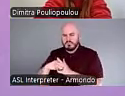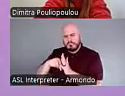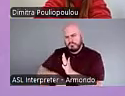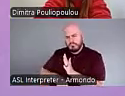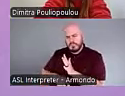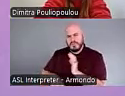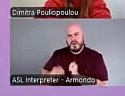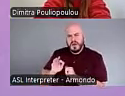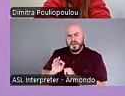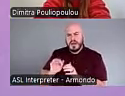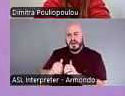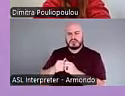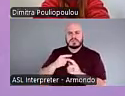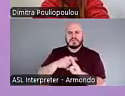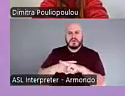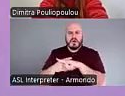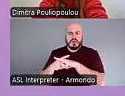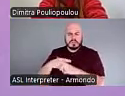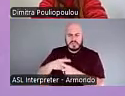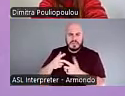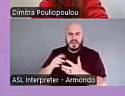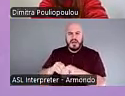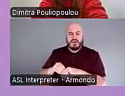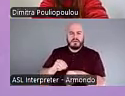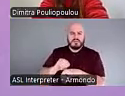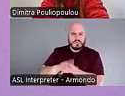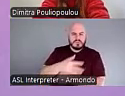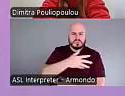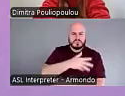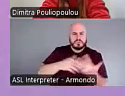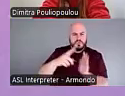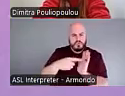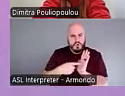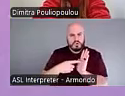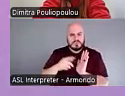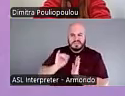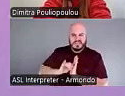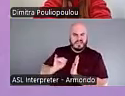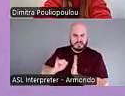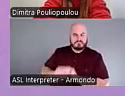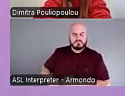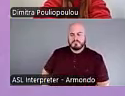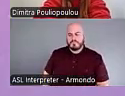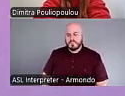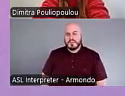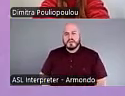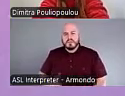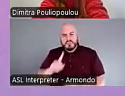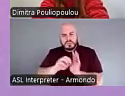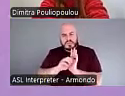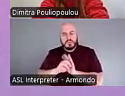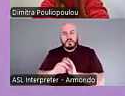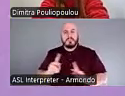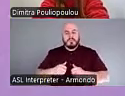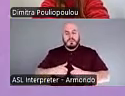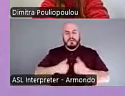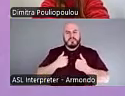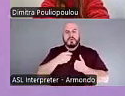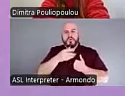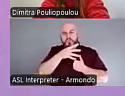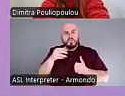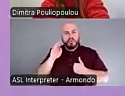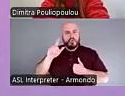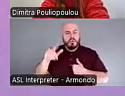difficulties intersected with people's social roles and identities. For instance, participants living in rural areas